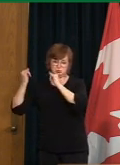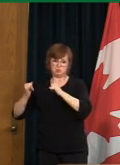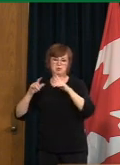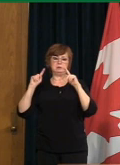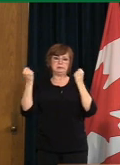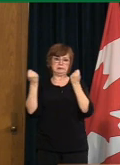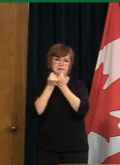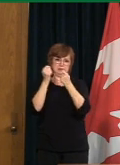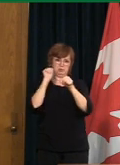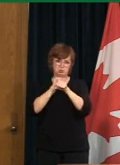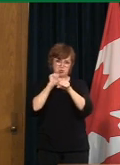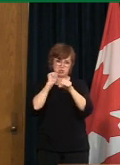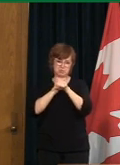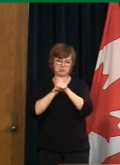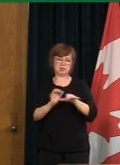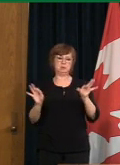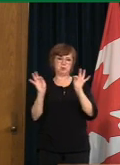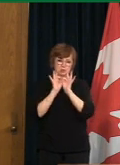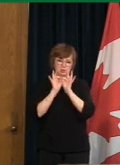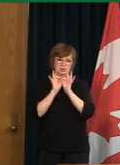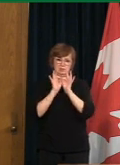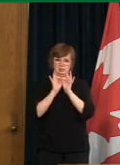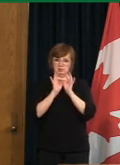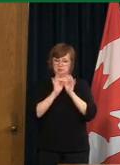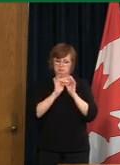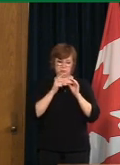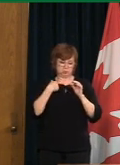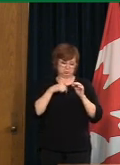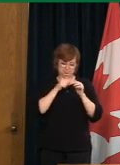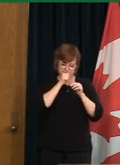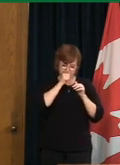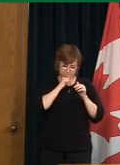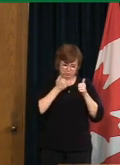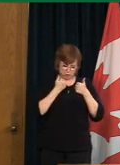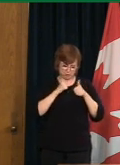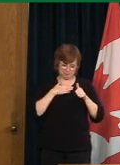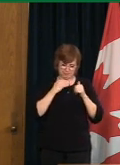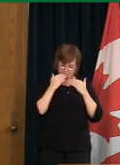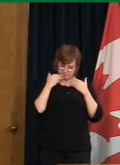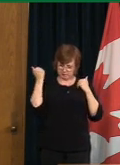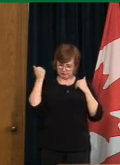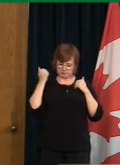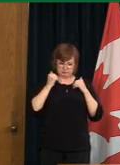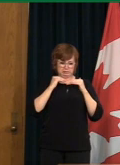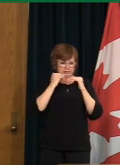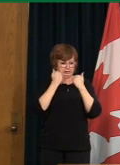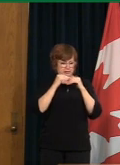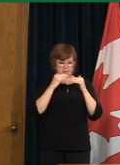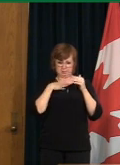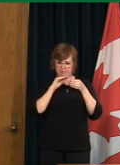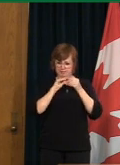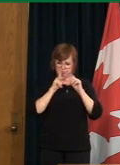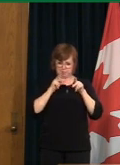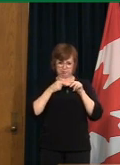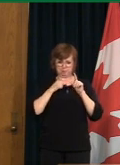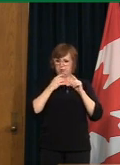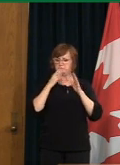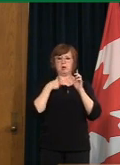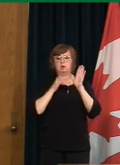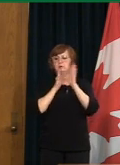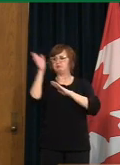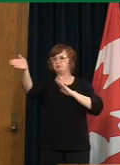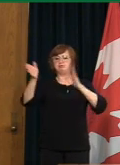the number of close contacts that we see each and every day. This means that maybe you don't go out of your home unless